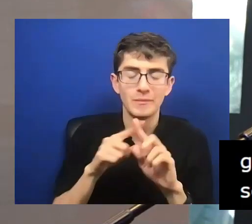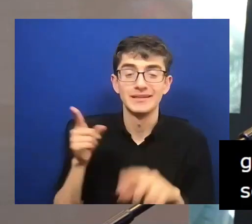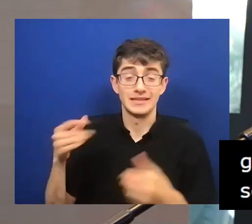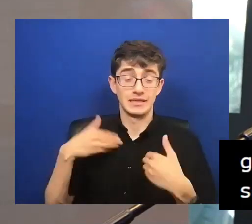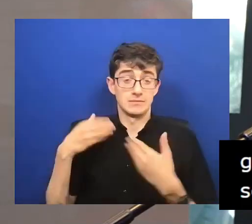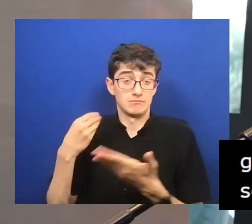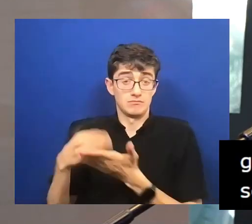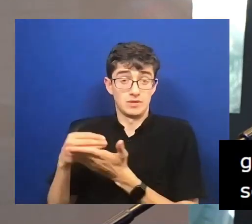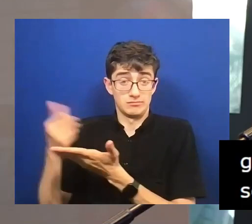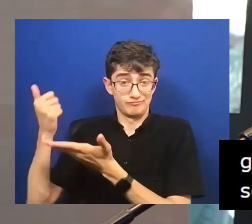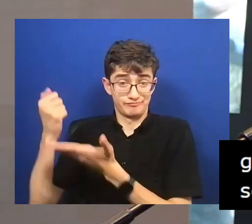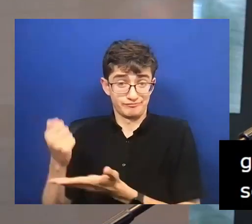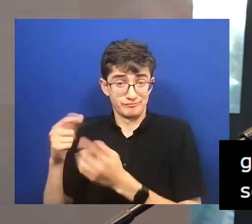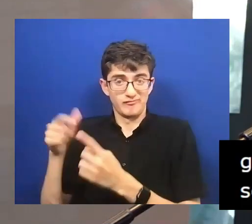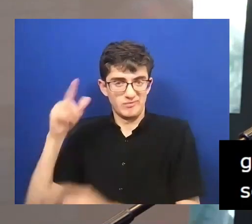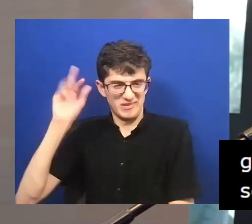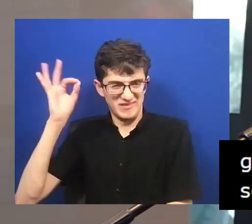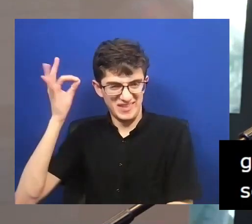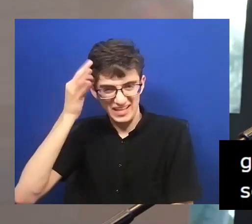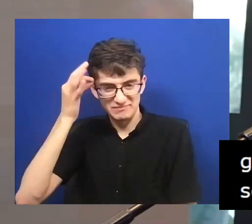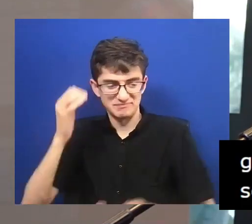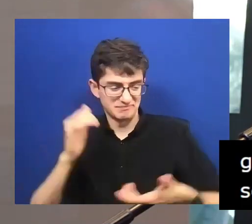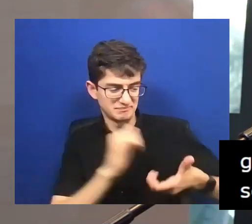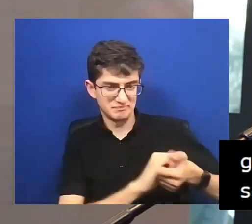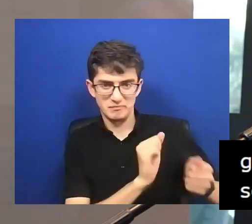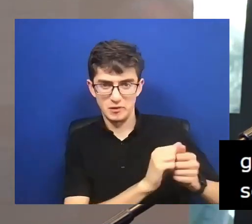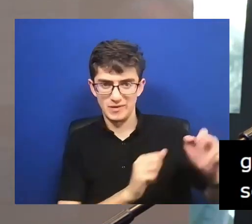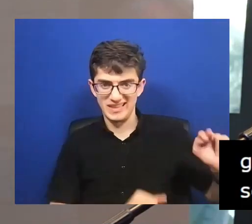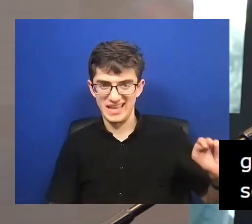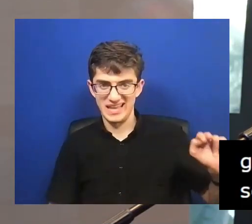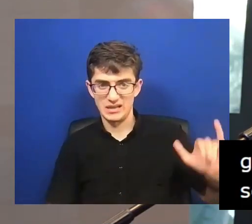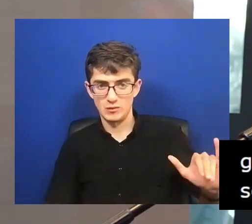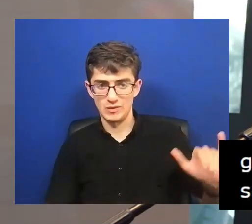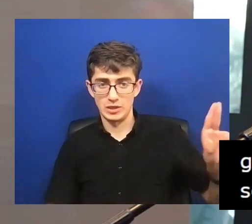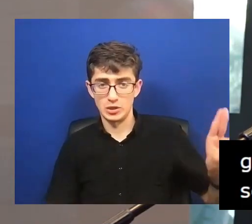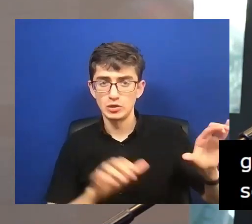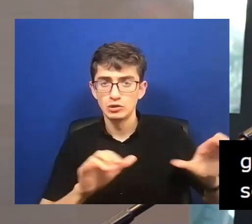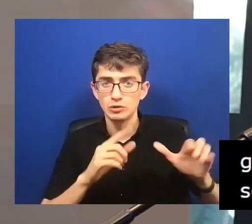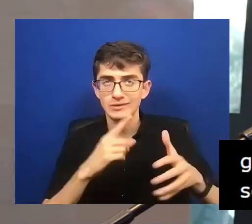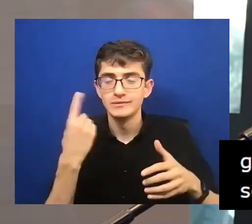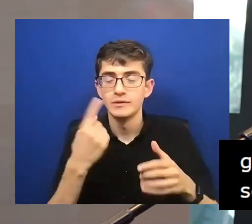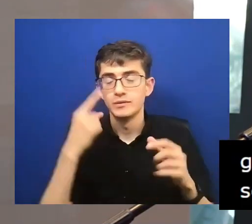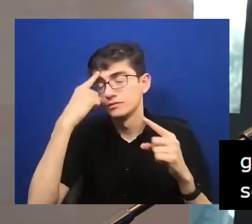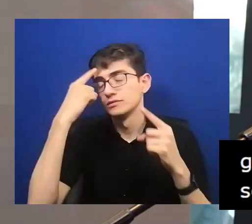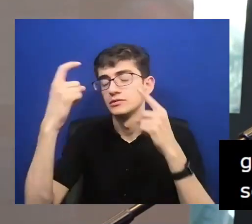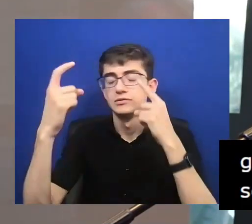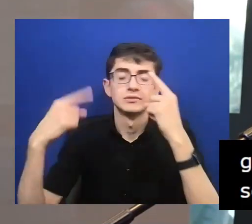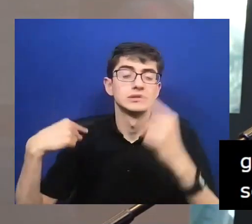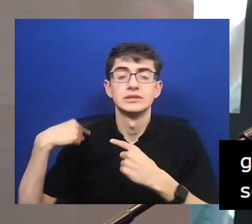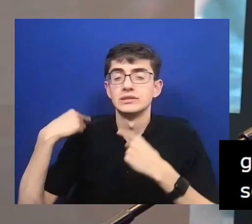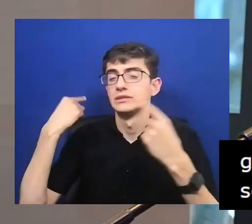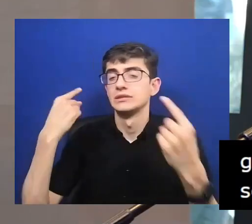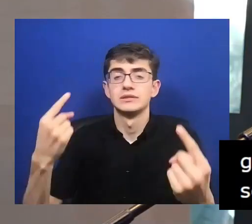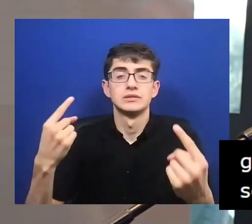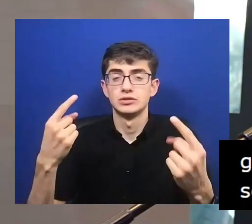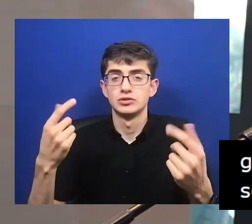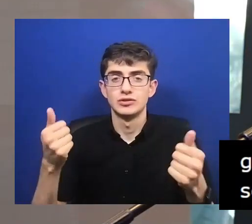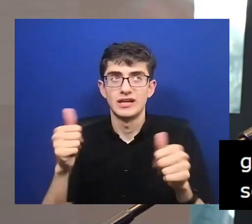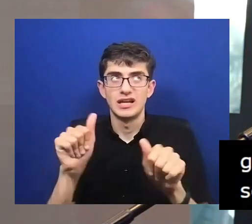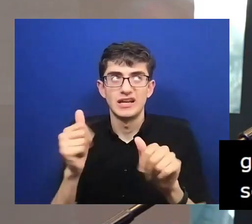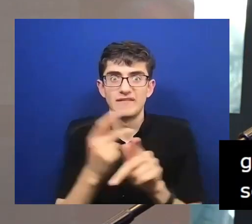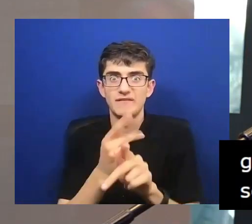to working with NYU. They're going to be doing what we dreamed about for years, which is to know what the hell is under the